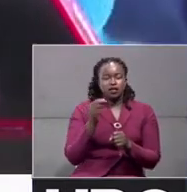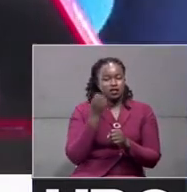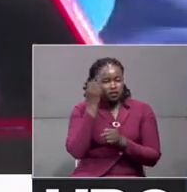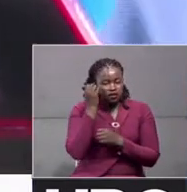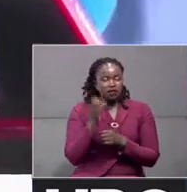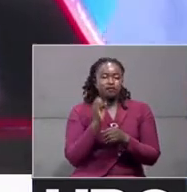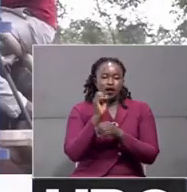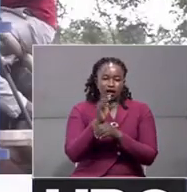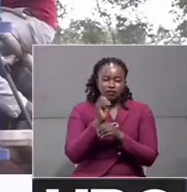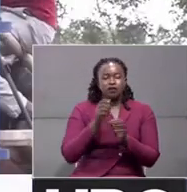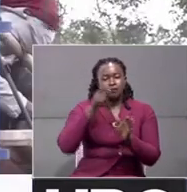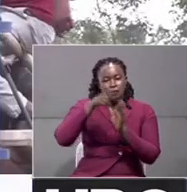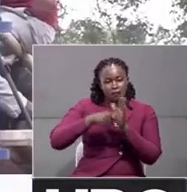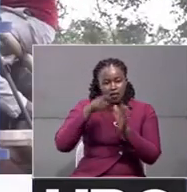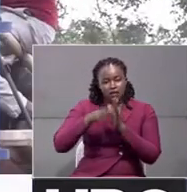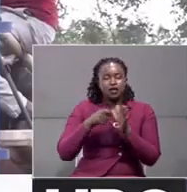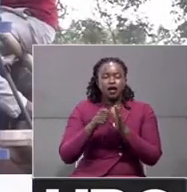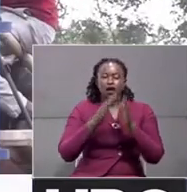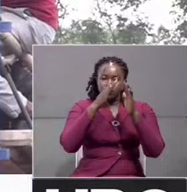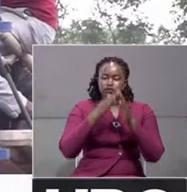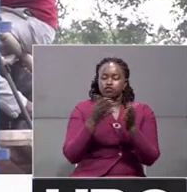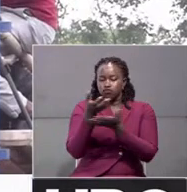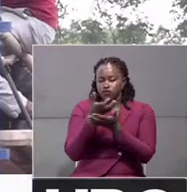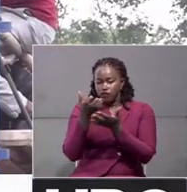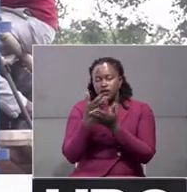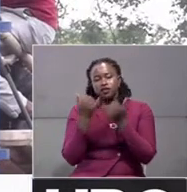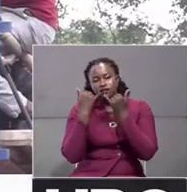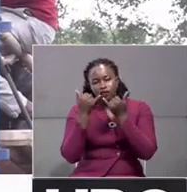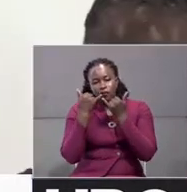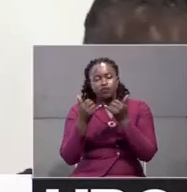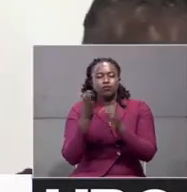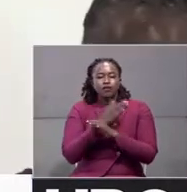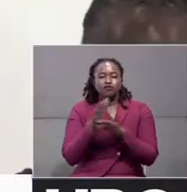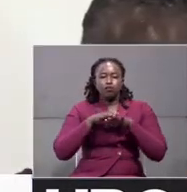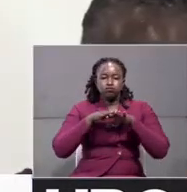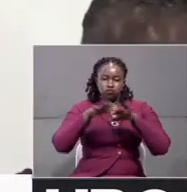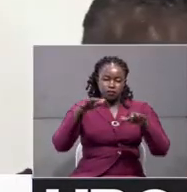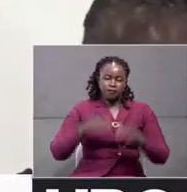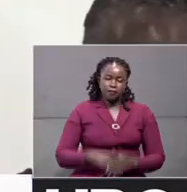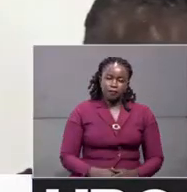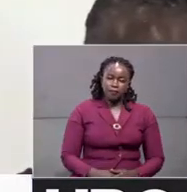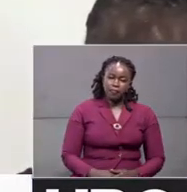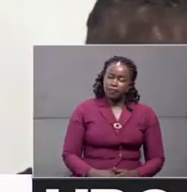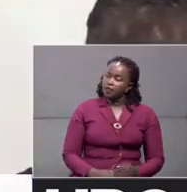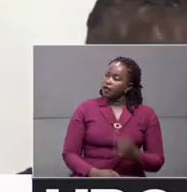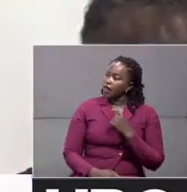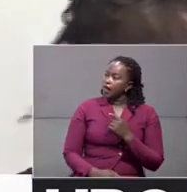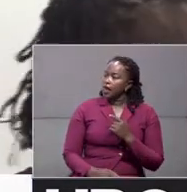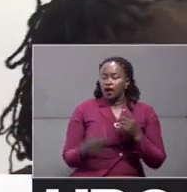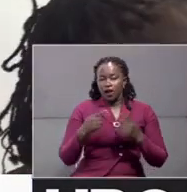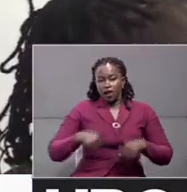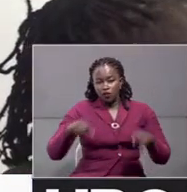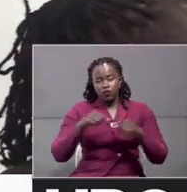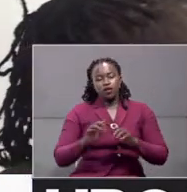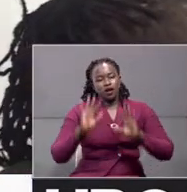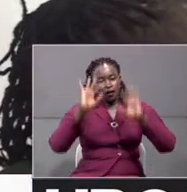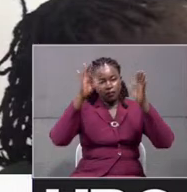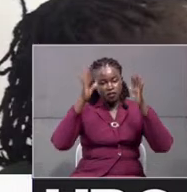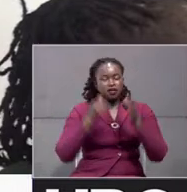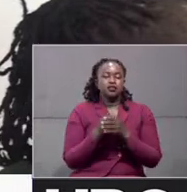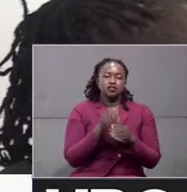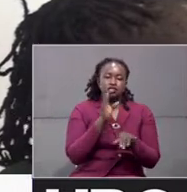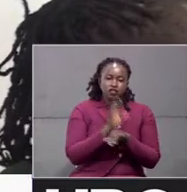houses to carefully vet information before broadcasting. We appreciate the Church of